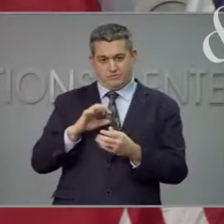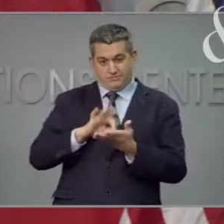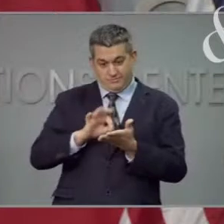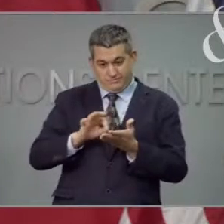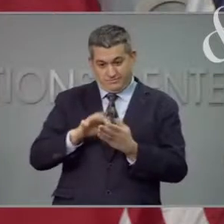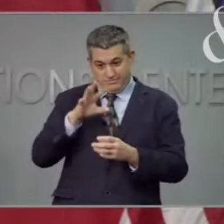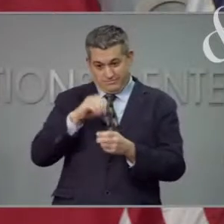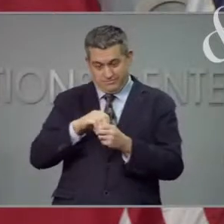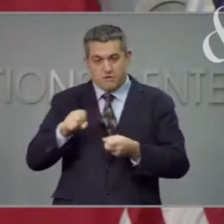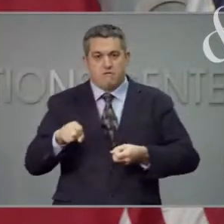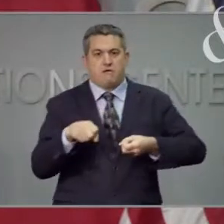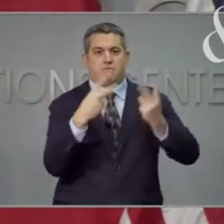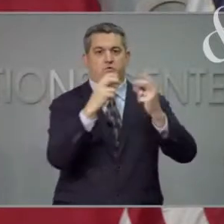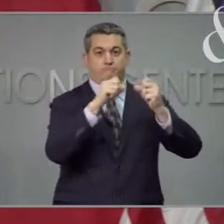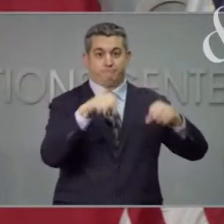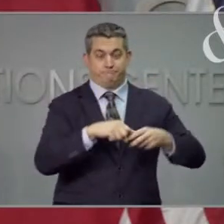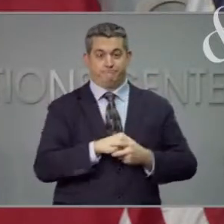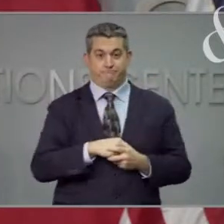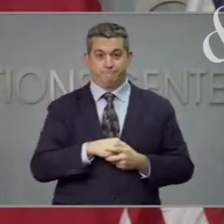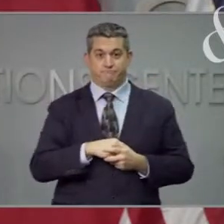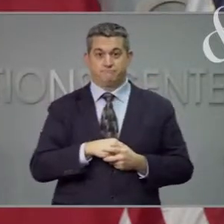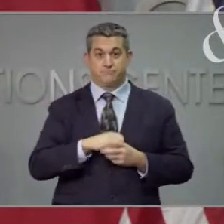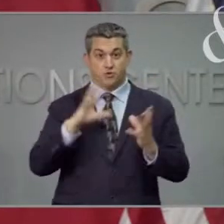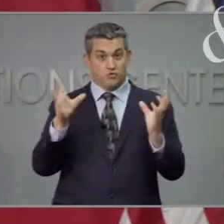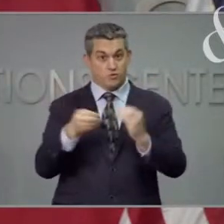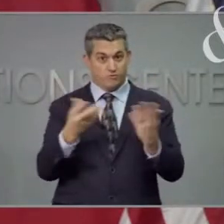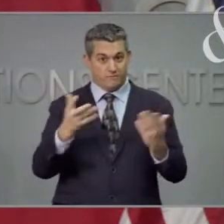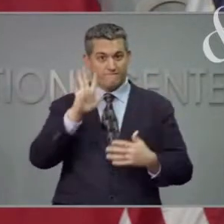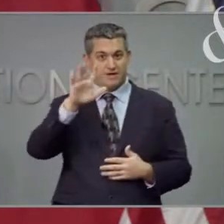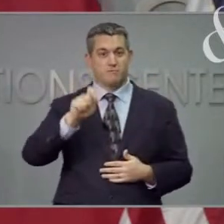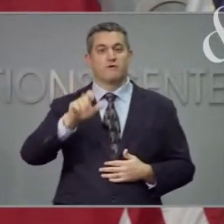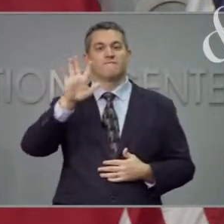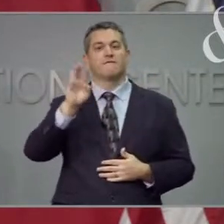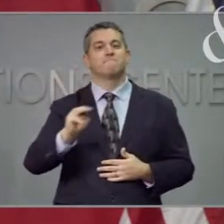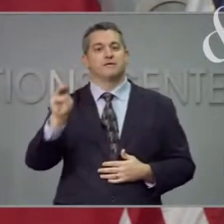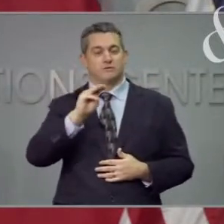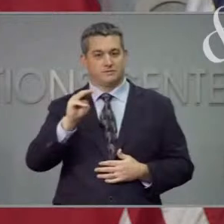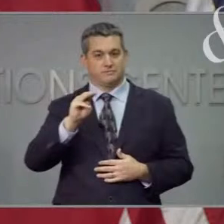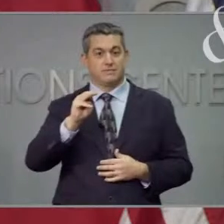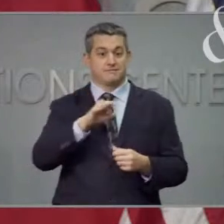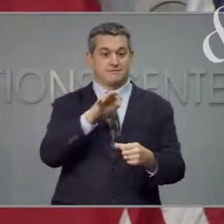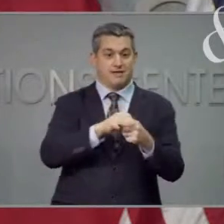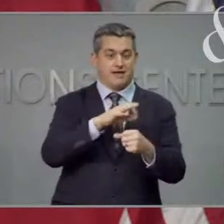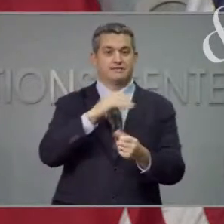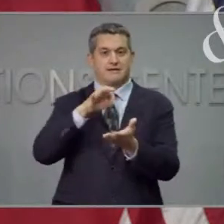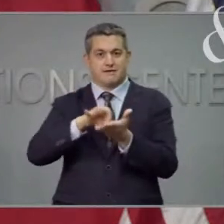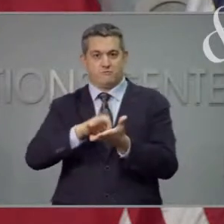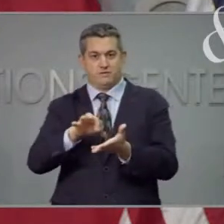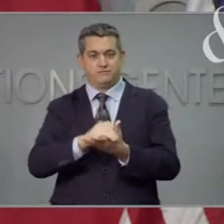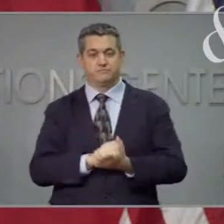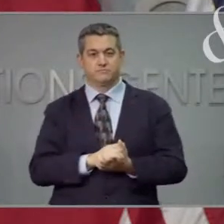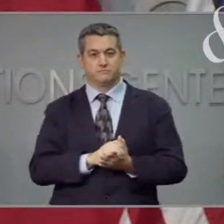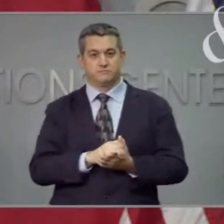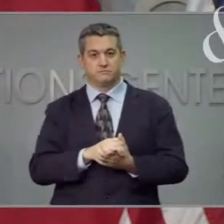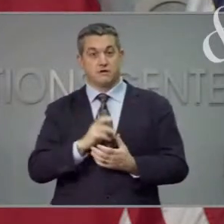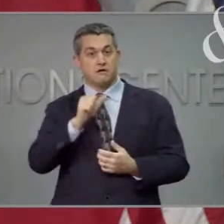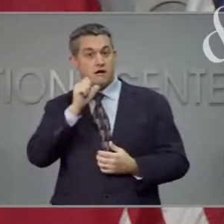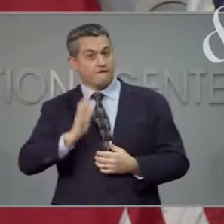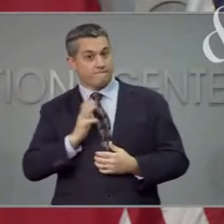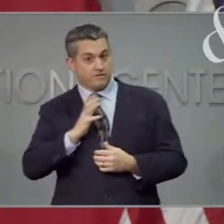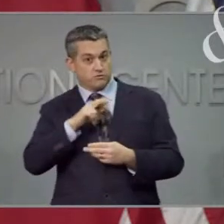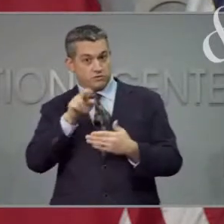uploaded. Nearly 5.5 million ballots were cast and counted. These unofficial